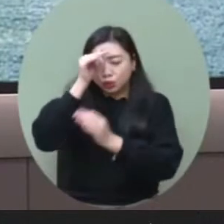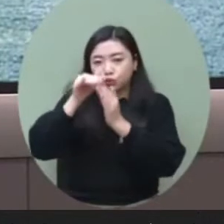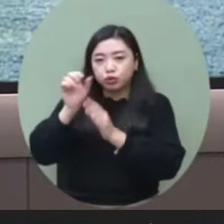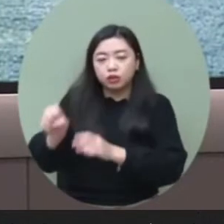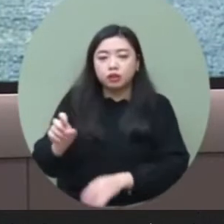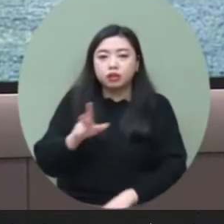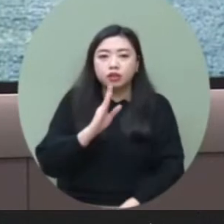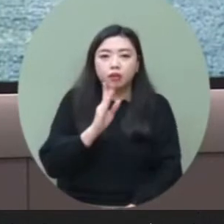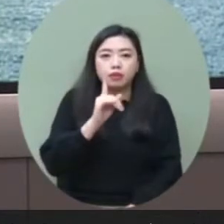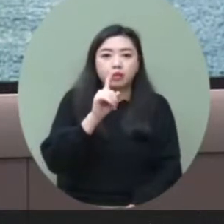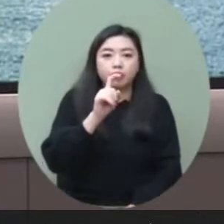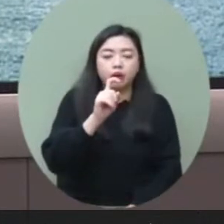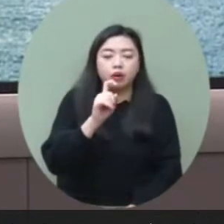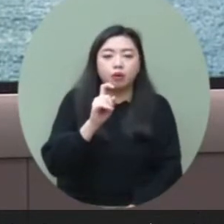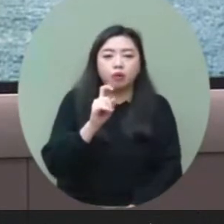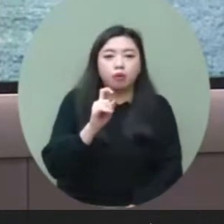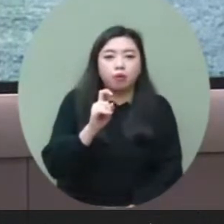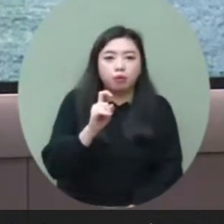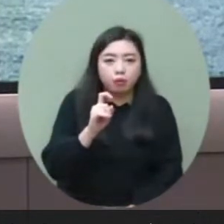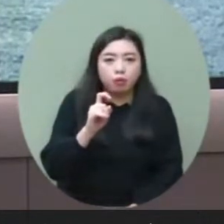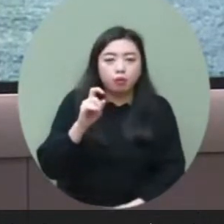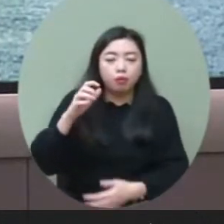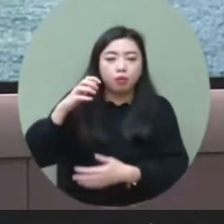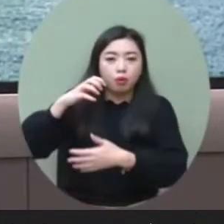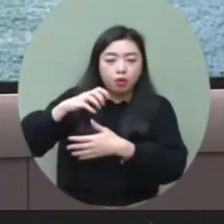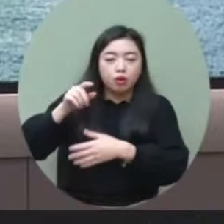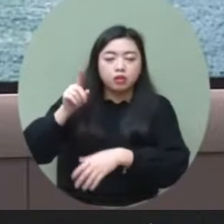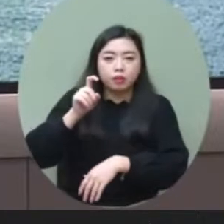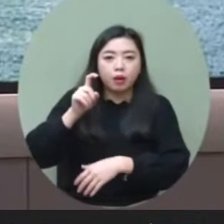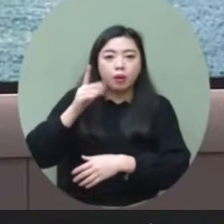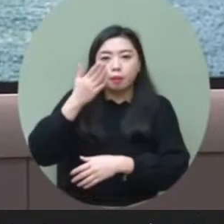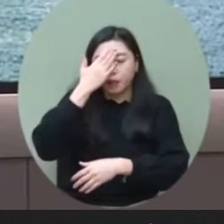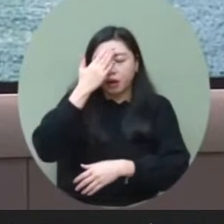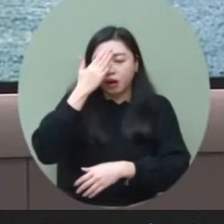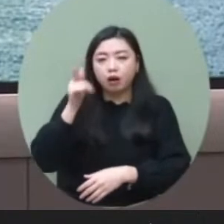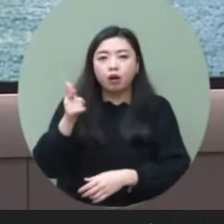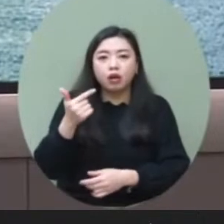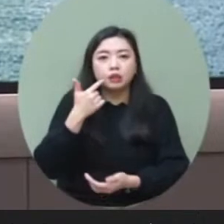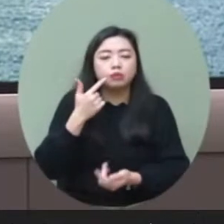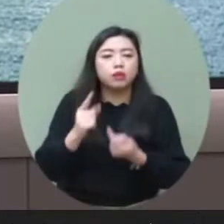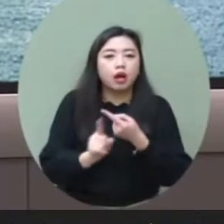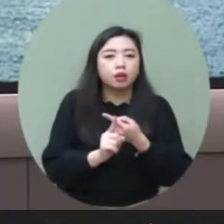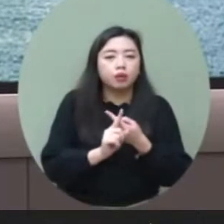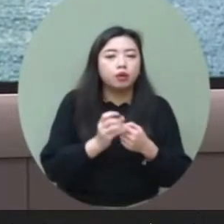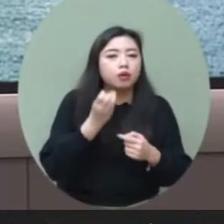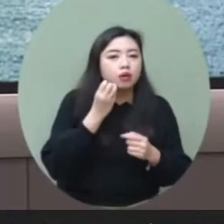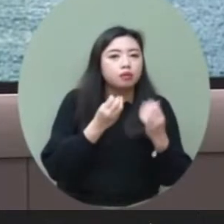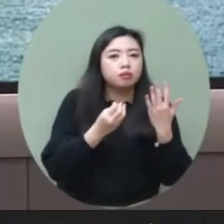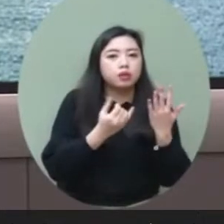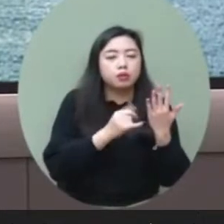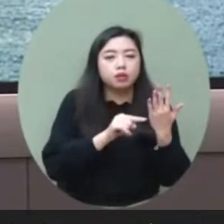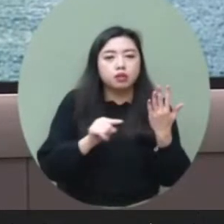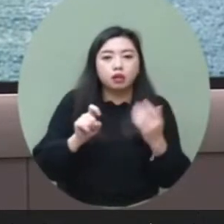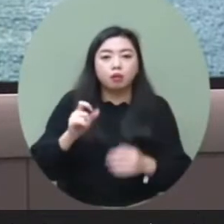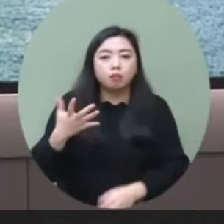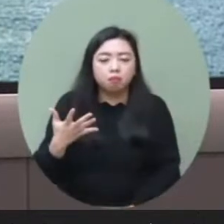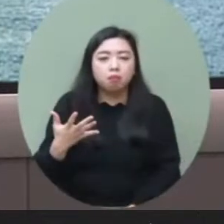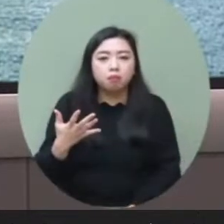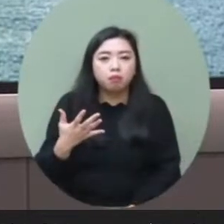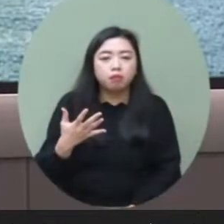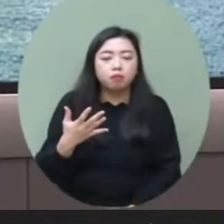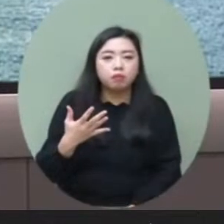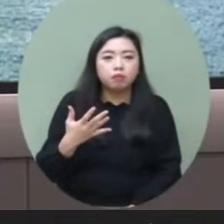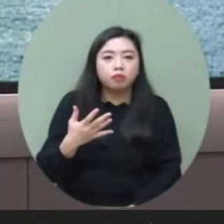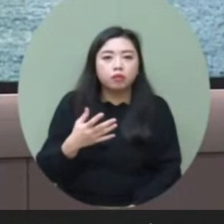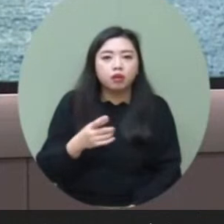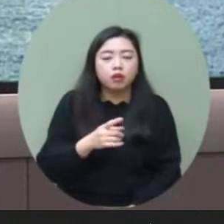hospitalized patients, about 19 are in a critical condition. They are aged 56 to